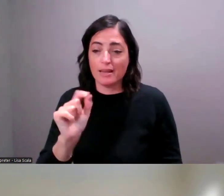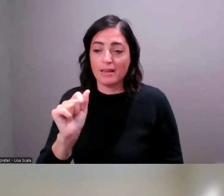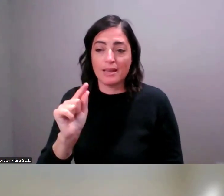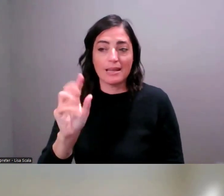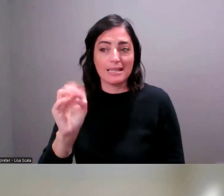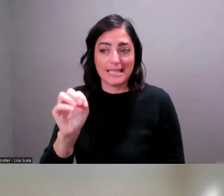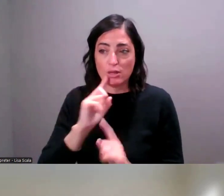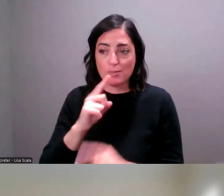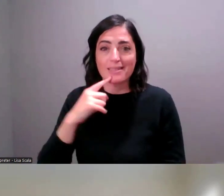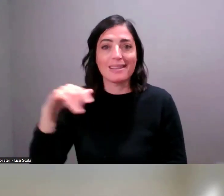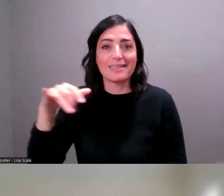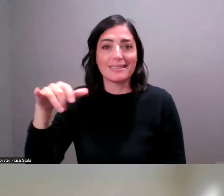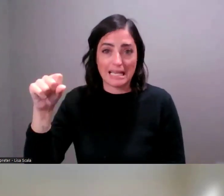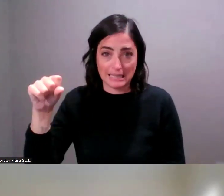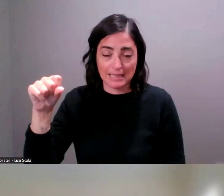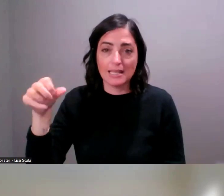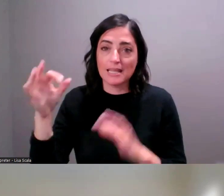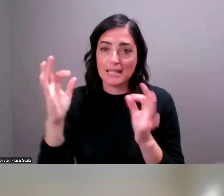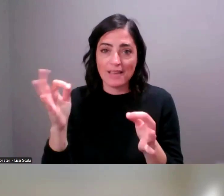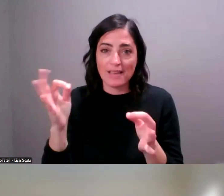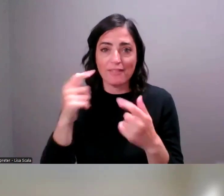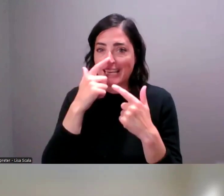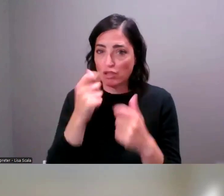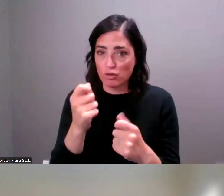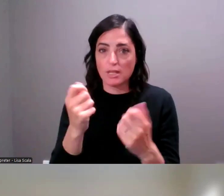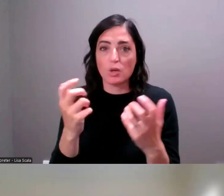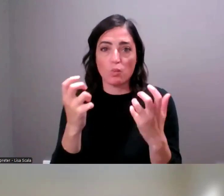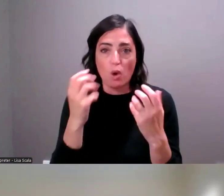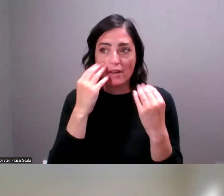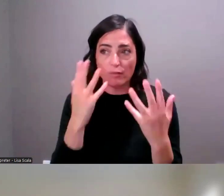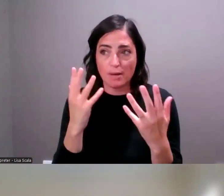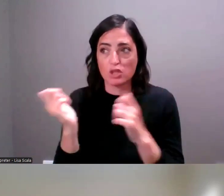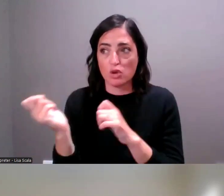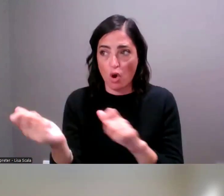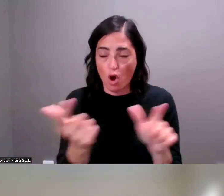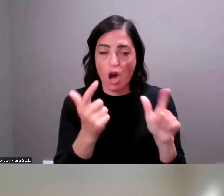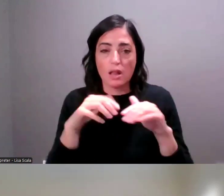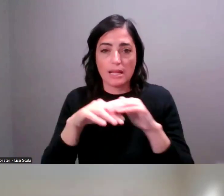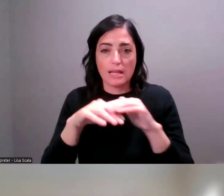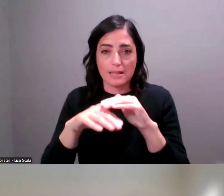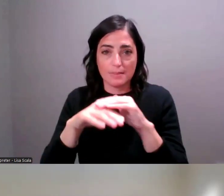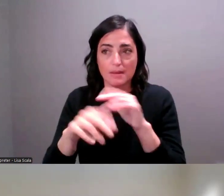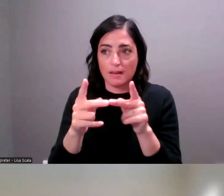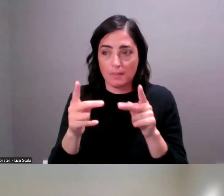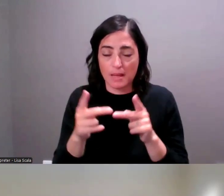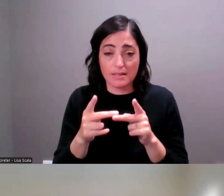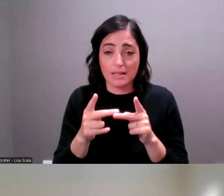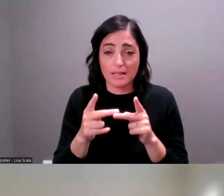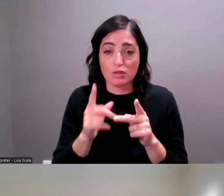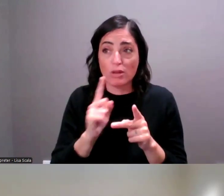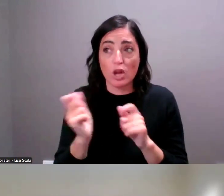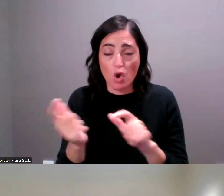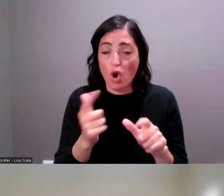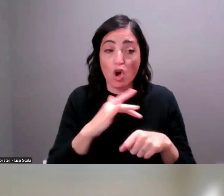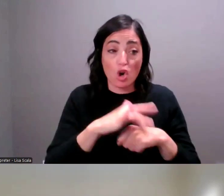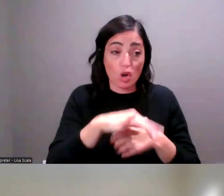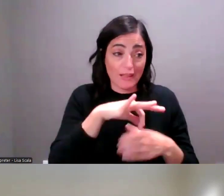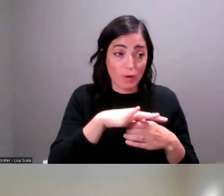which was, yes, we are definitely interested in hearing about the accessibility of early voting sites as